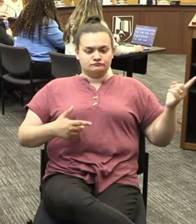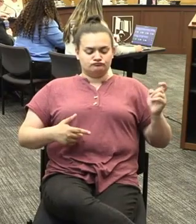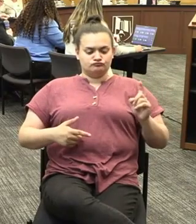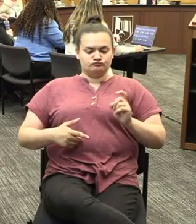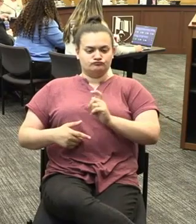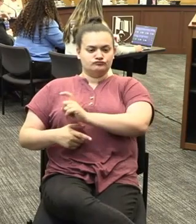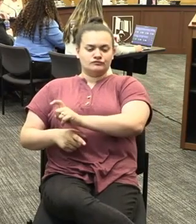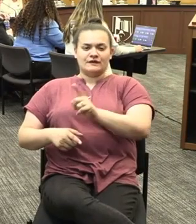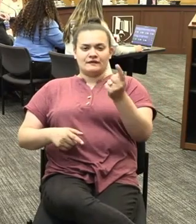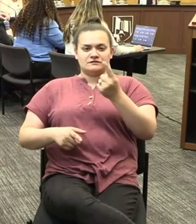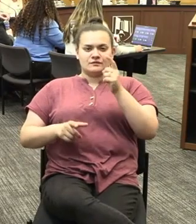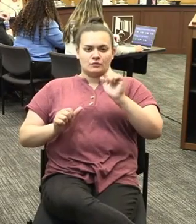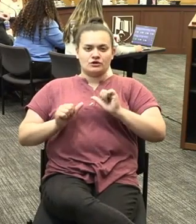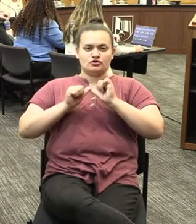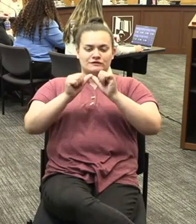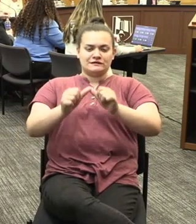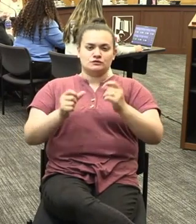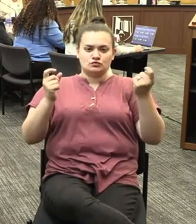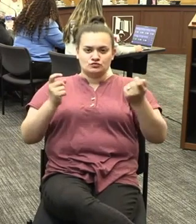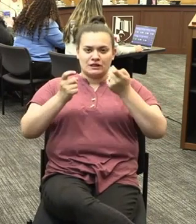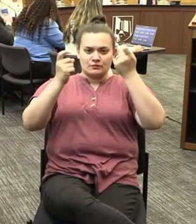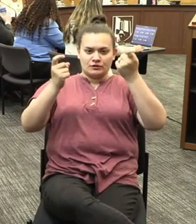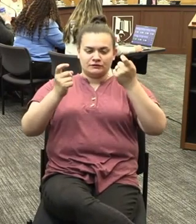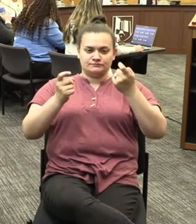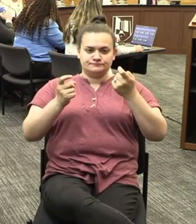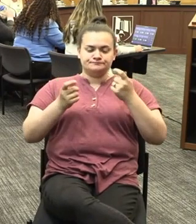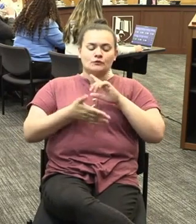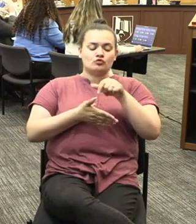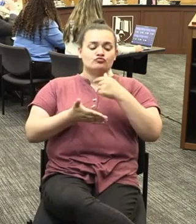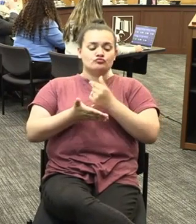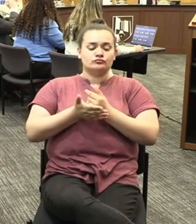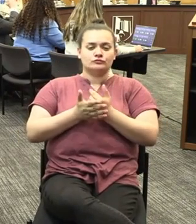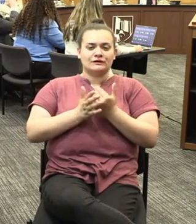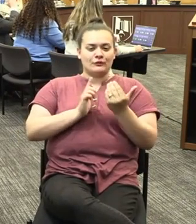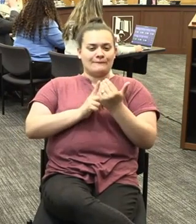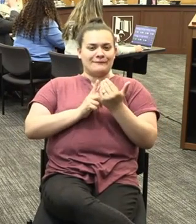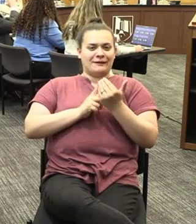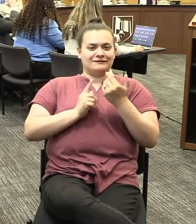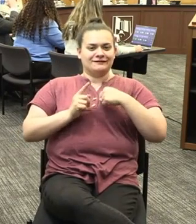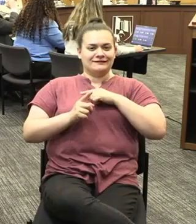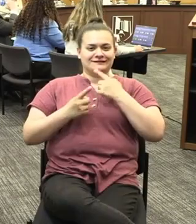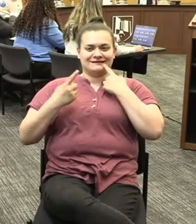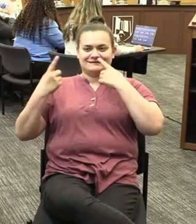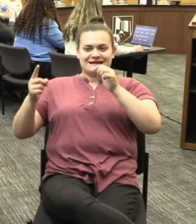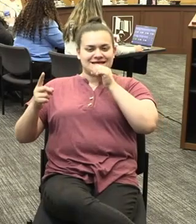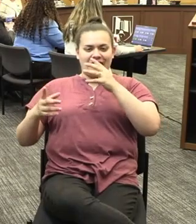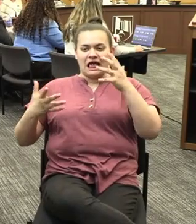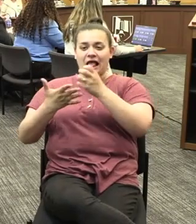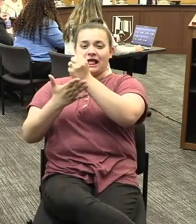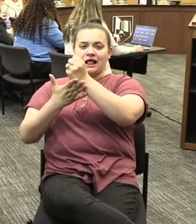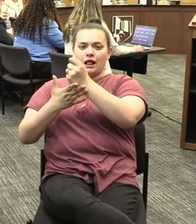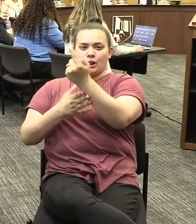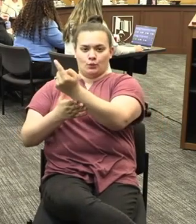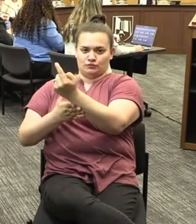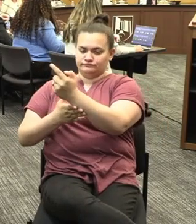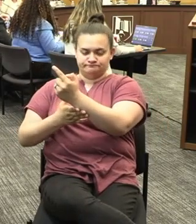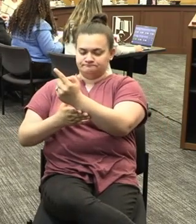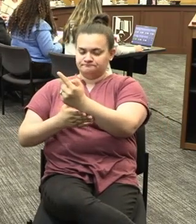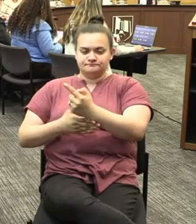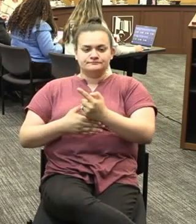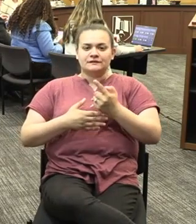something that we should continue to celebrate. Commencement reminds us that success is not achieved alone. It is built